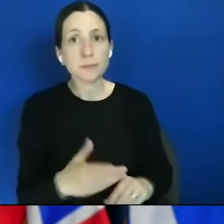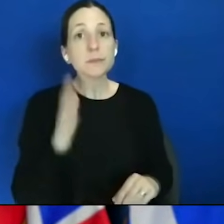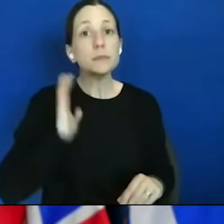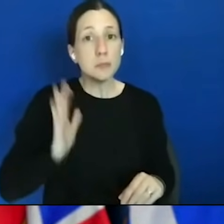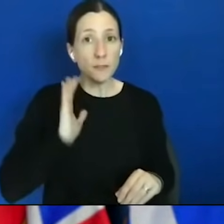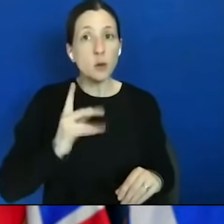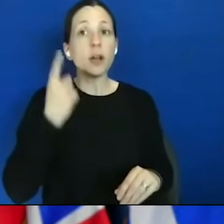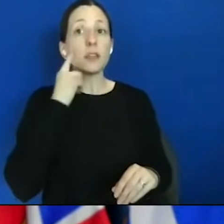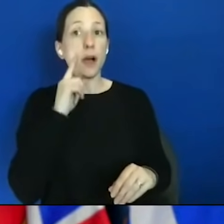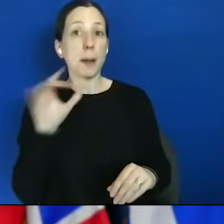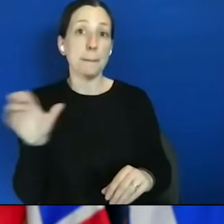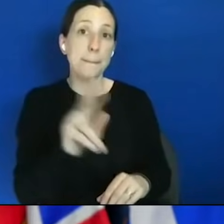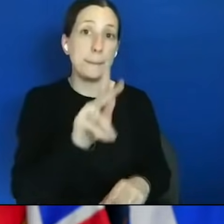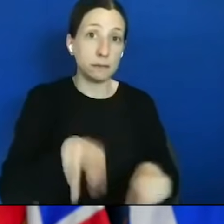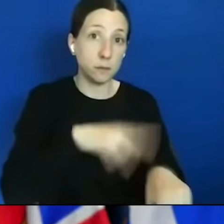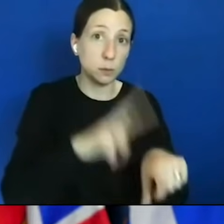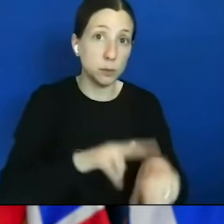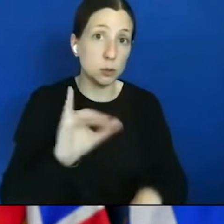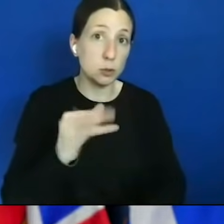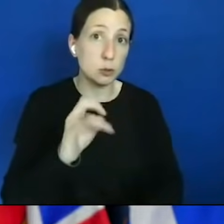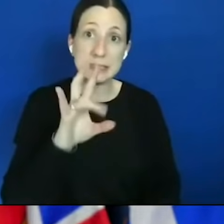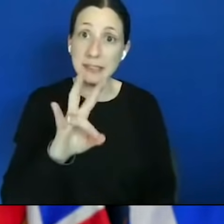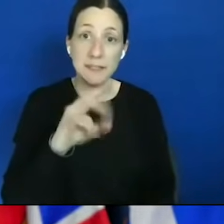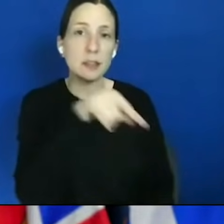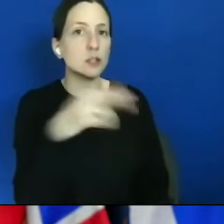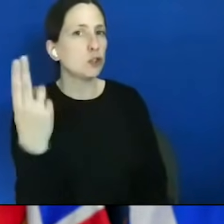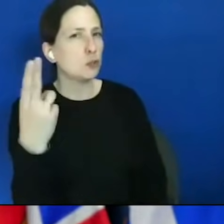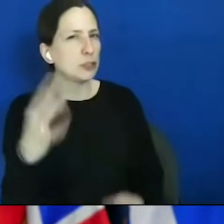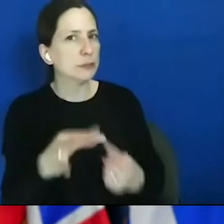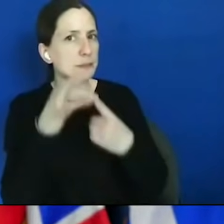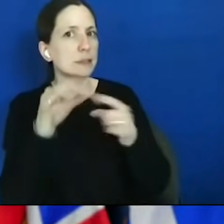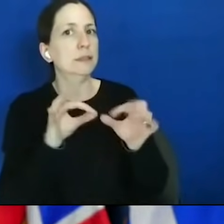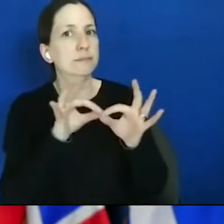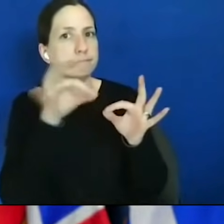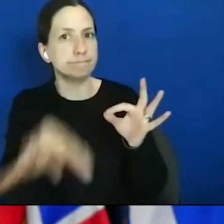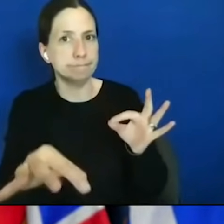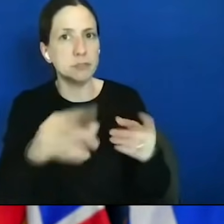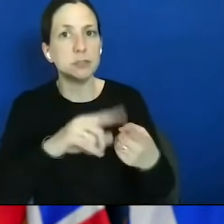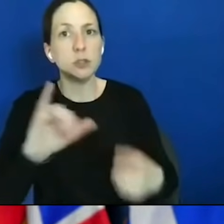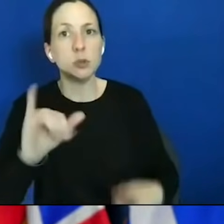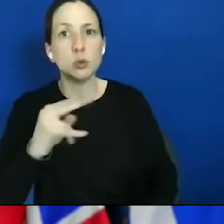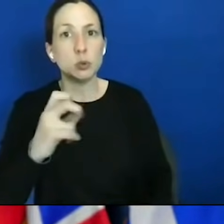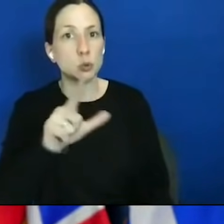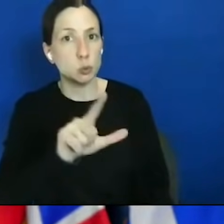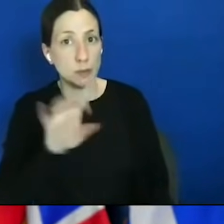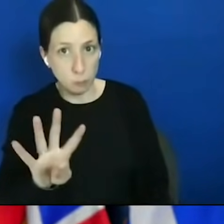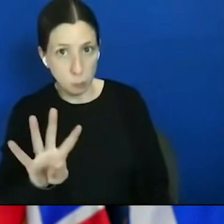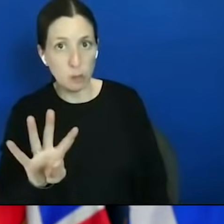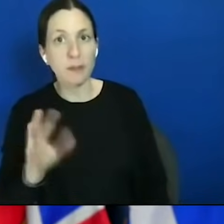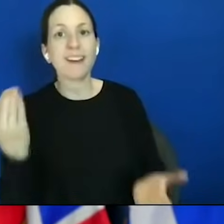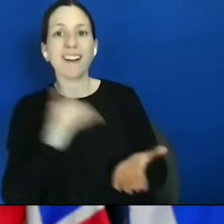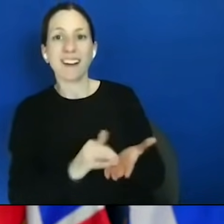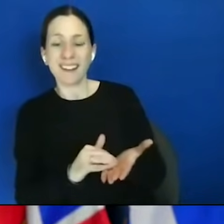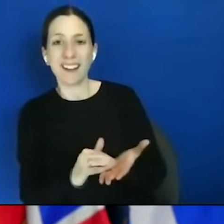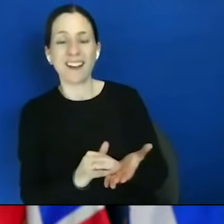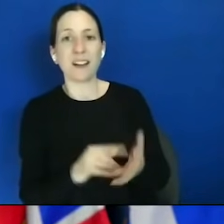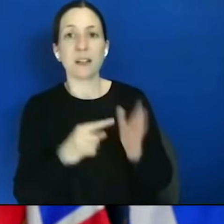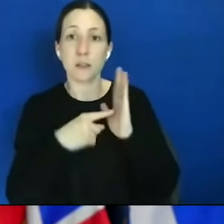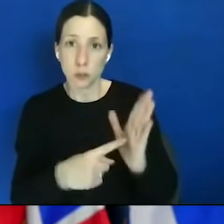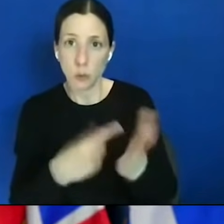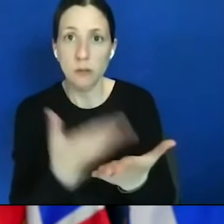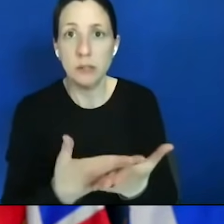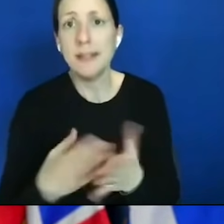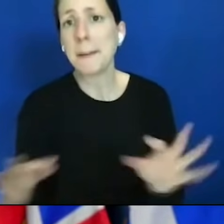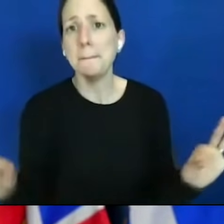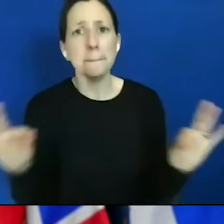expected to occur by June 7th, is now expected to be achieved by June 24th. This setback underscores